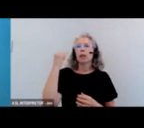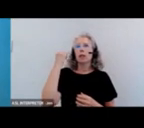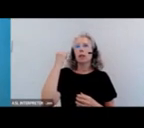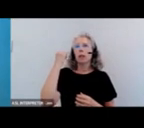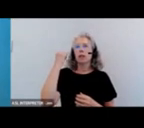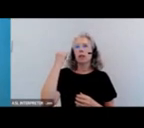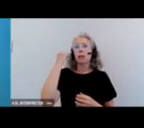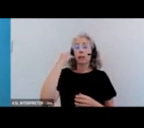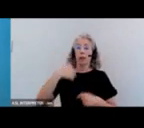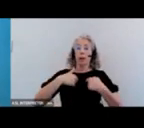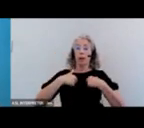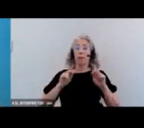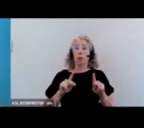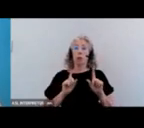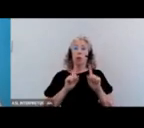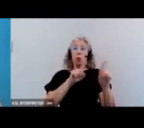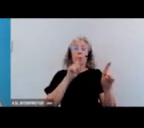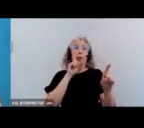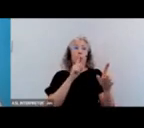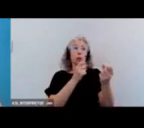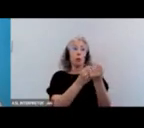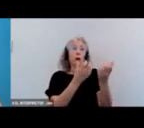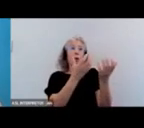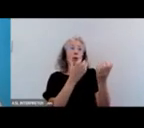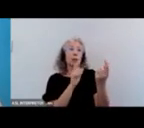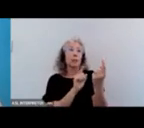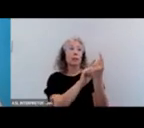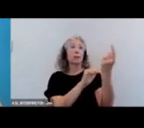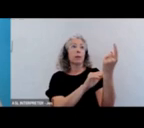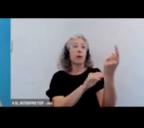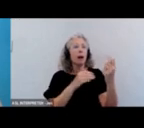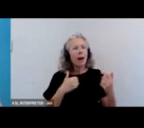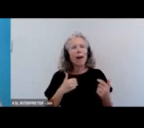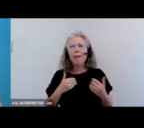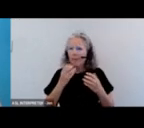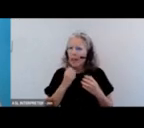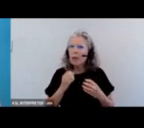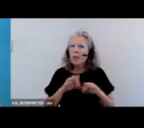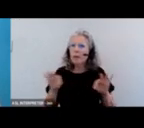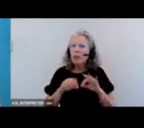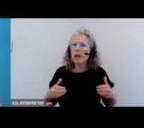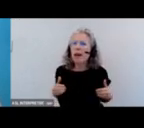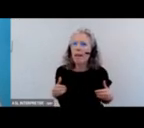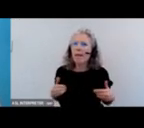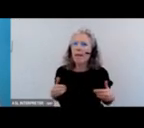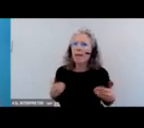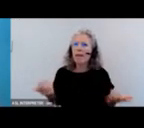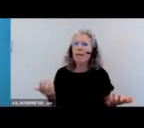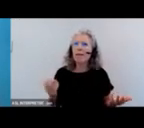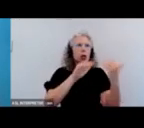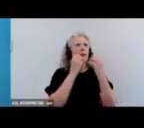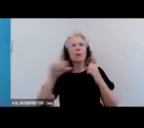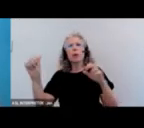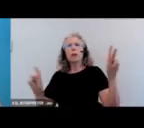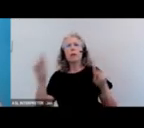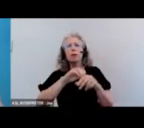one coming for care, coming for support, that I'm seen as having valuable information just as valuable as other people